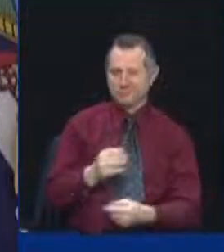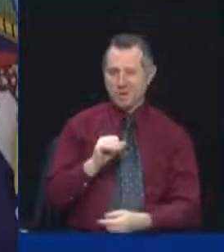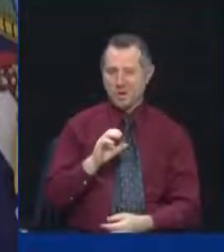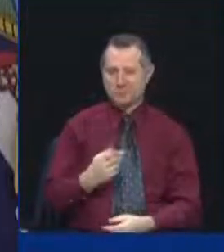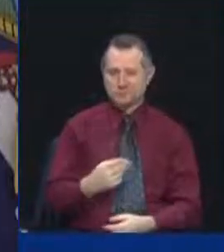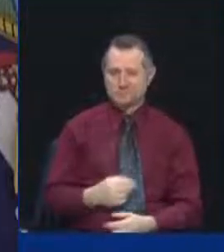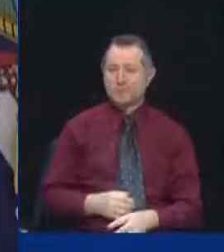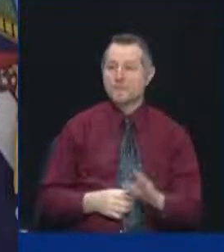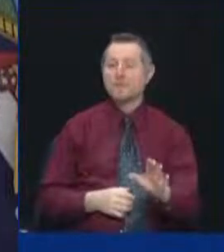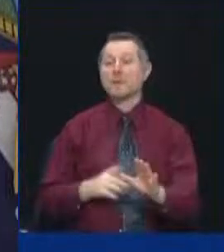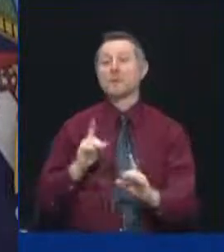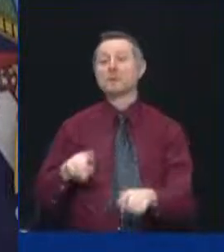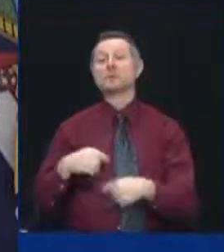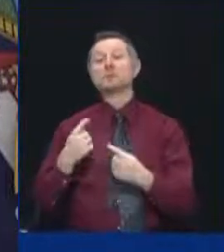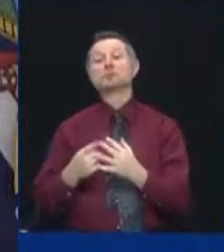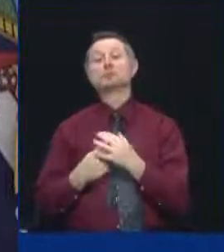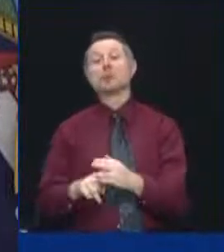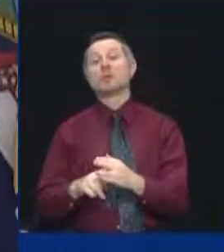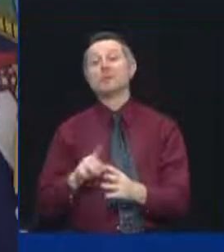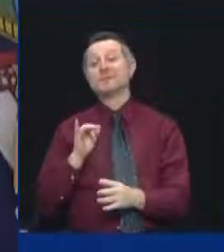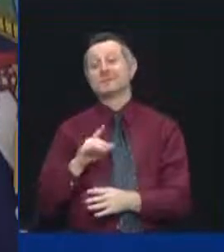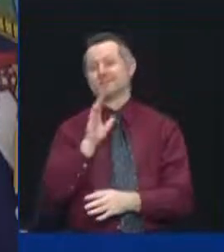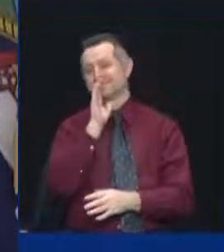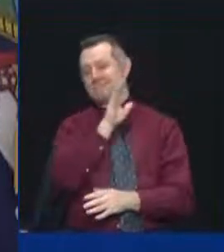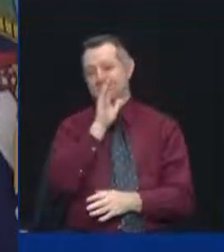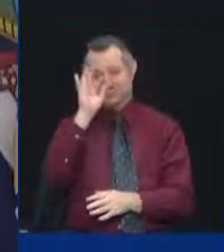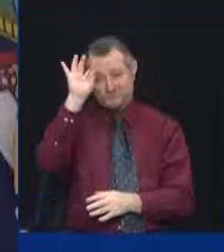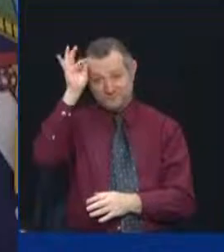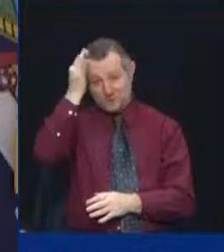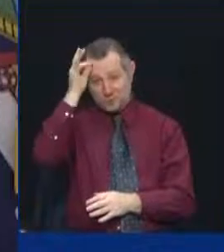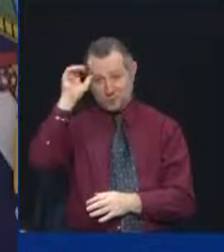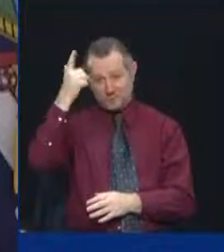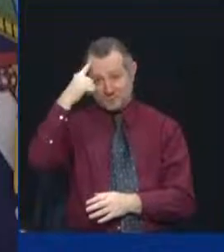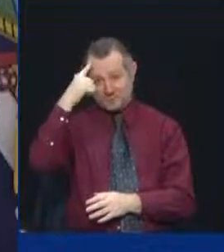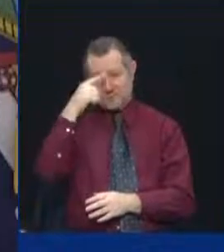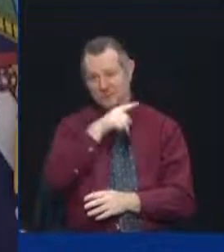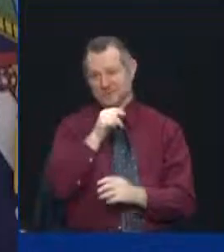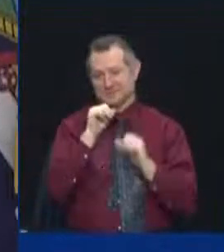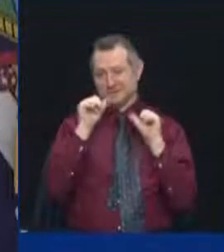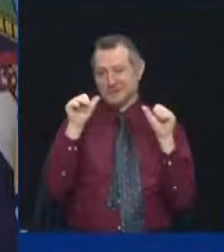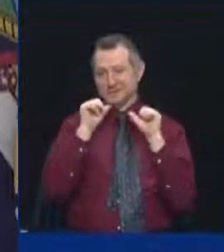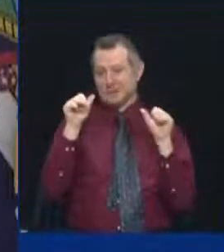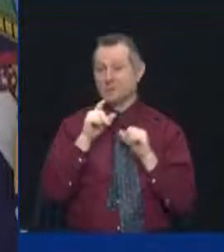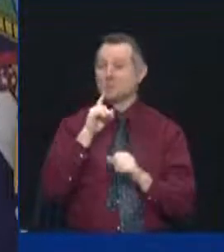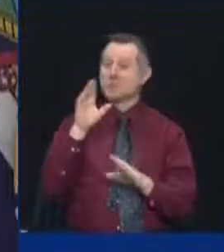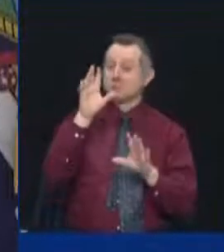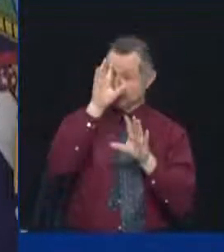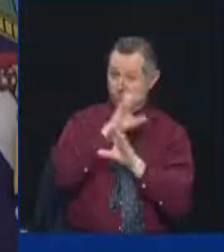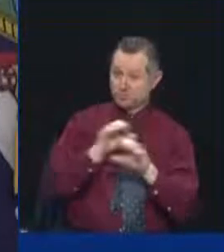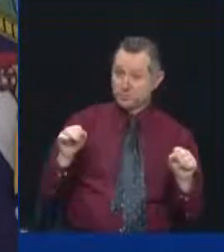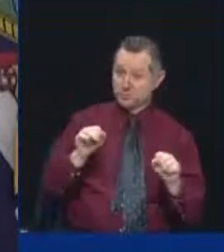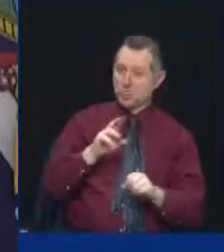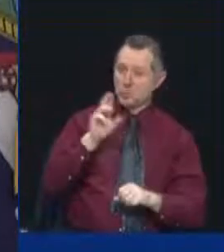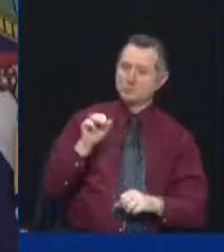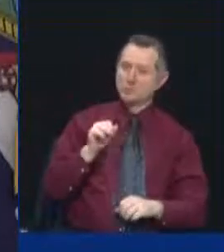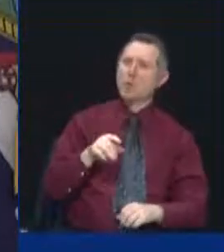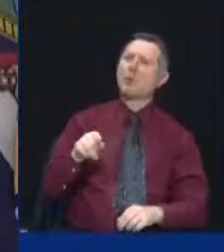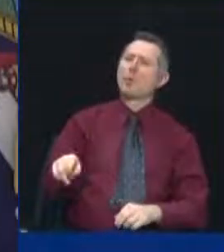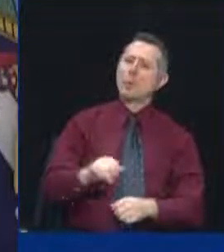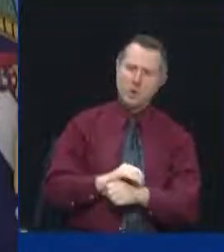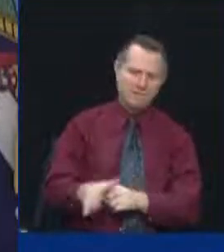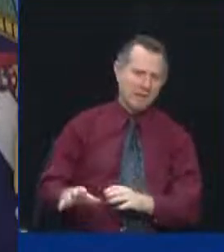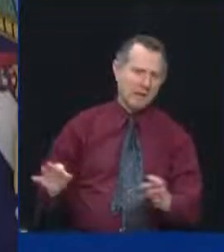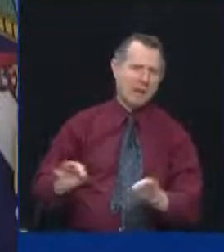government's politicalization of COVID. They were in denial of COVID. You had the President of the United States who said it wasn't a problem, it was going to